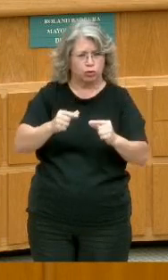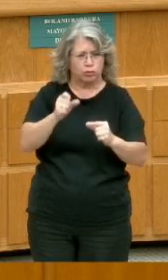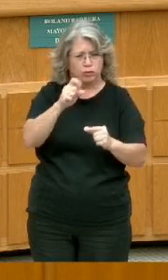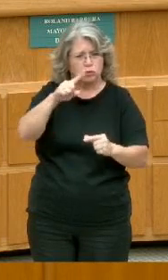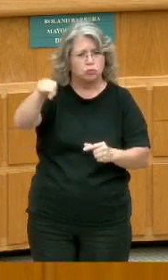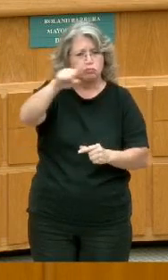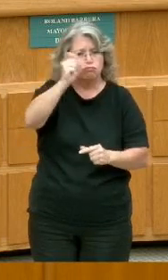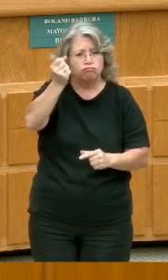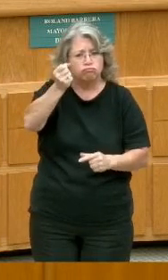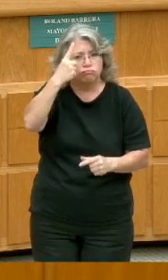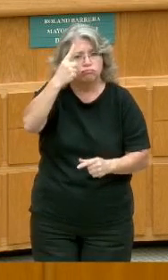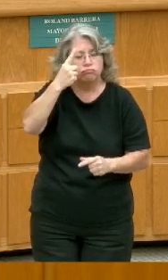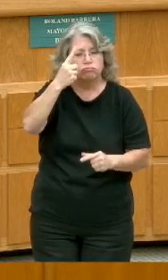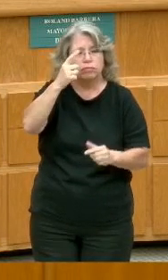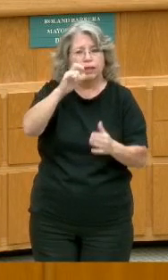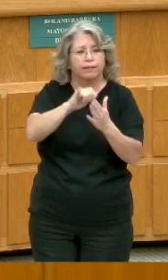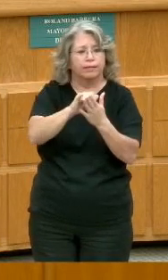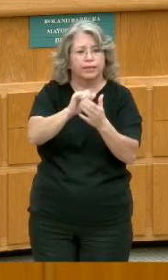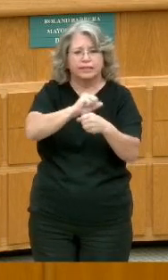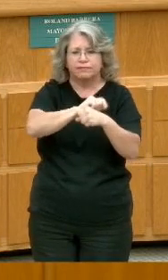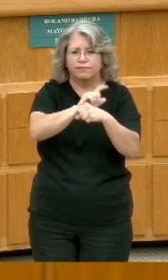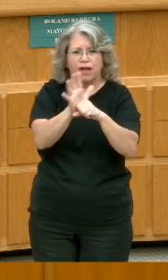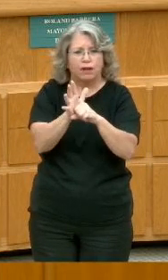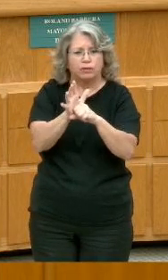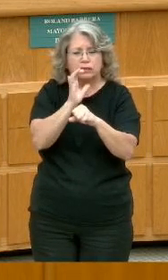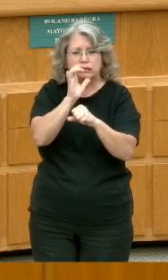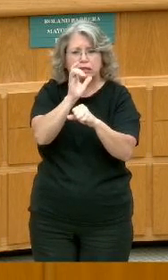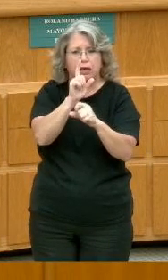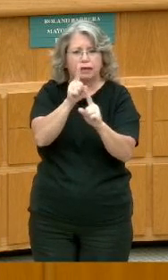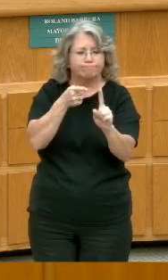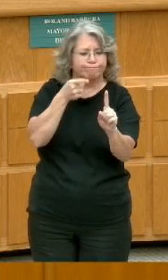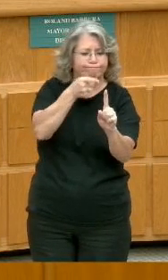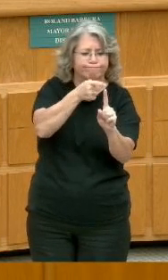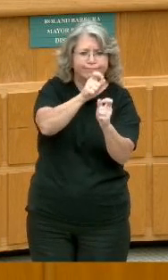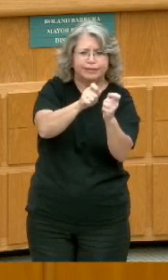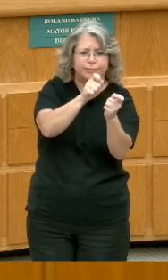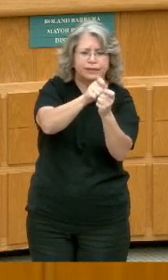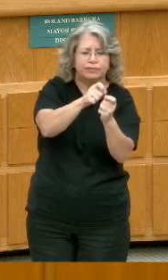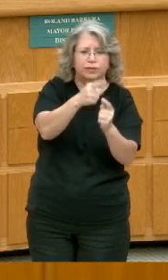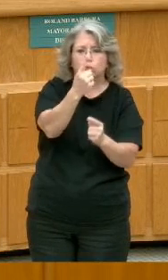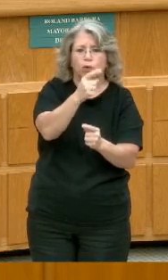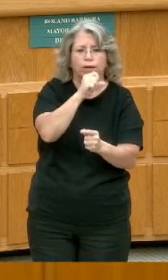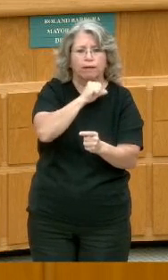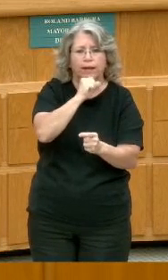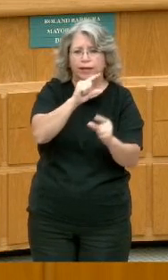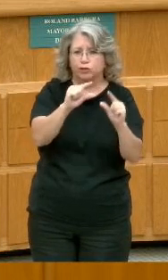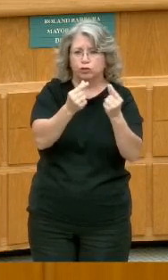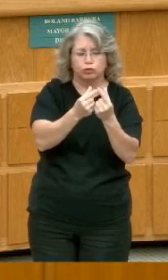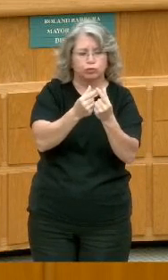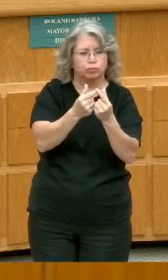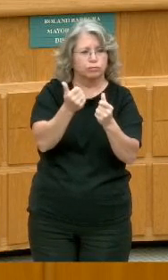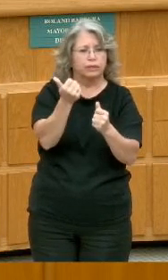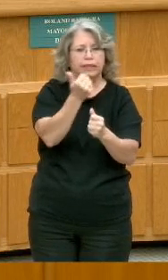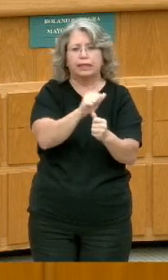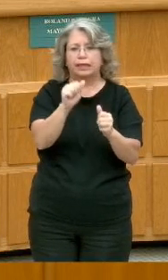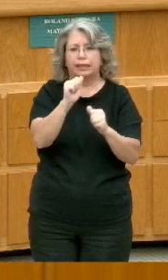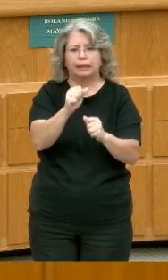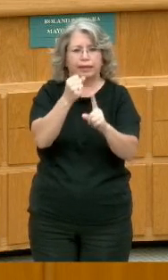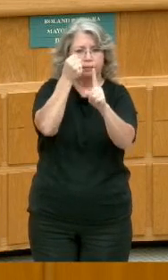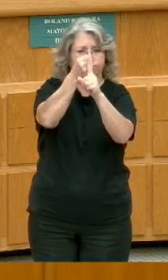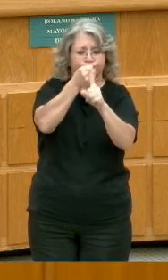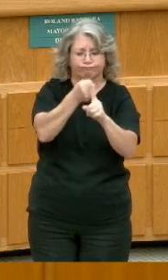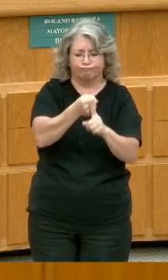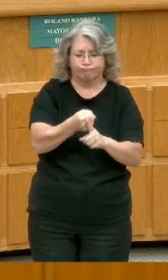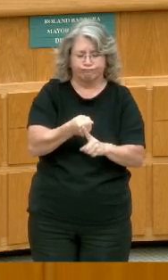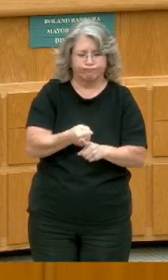understand that this virus doesn't particularly go to one age group and nobody's immune from it. And so we have